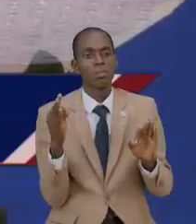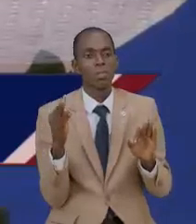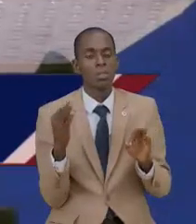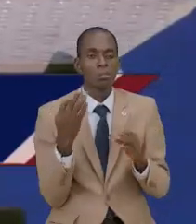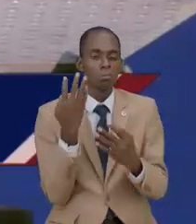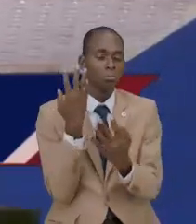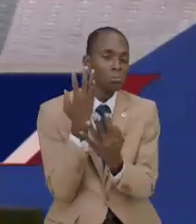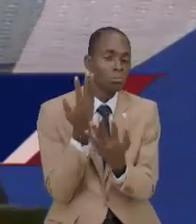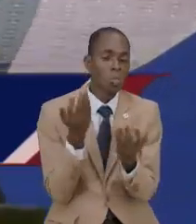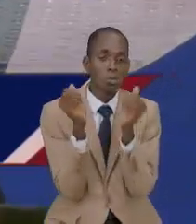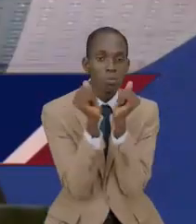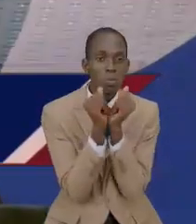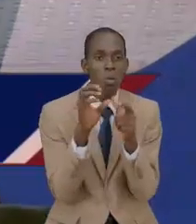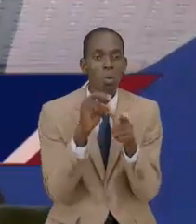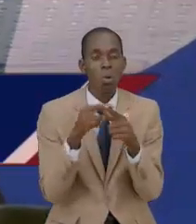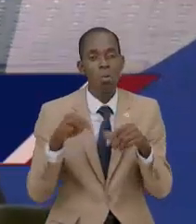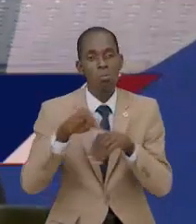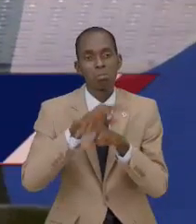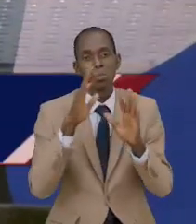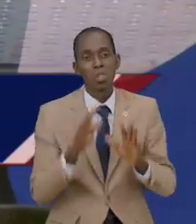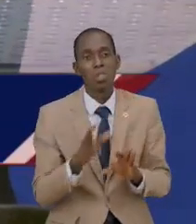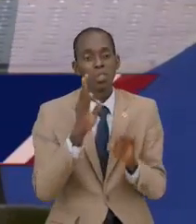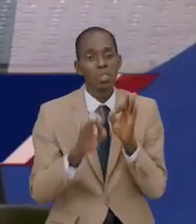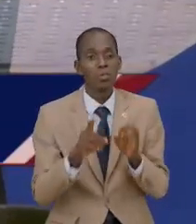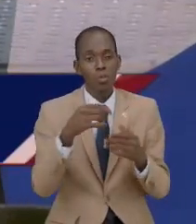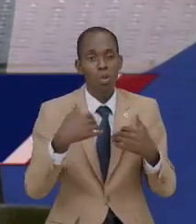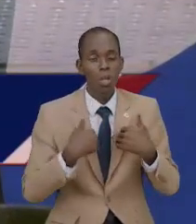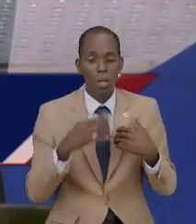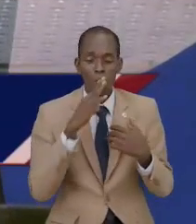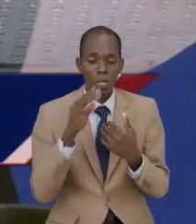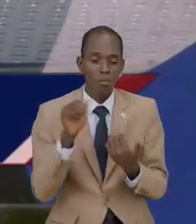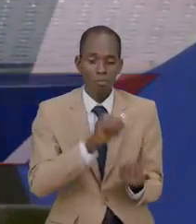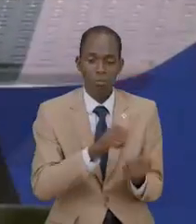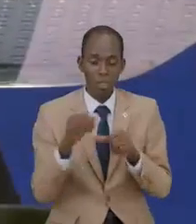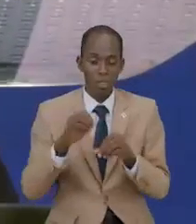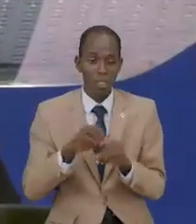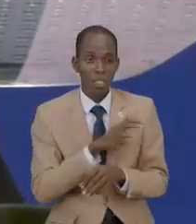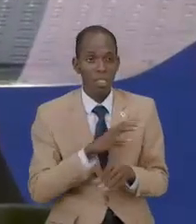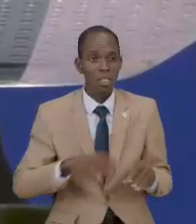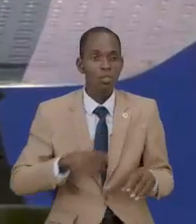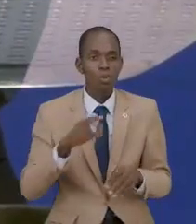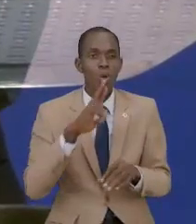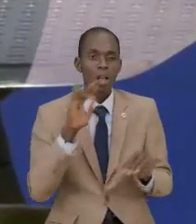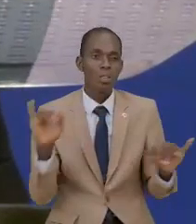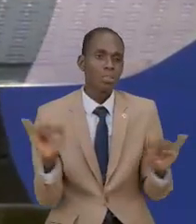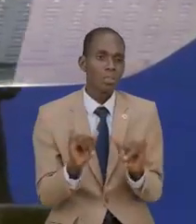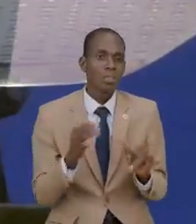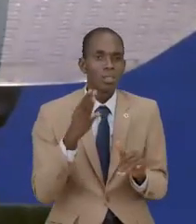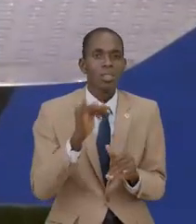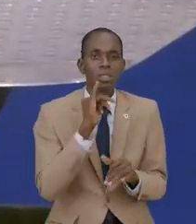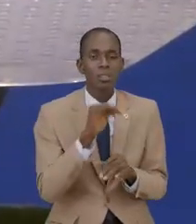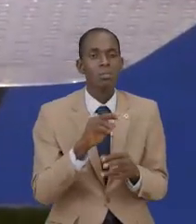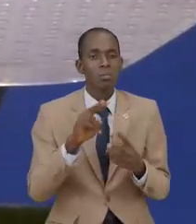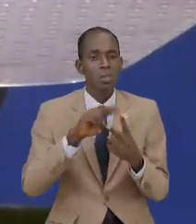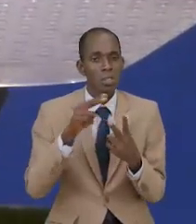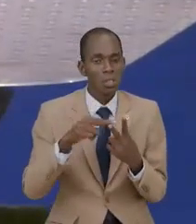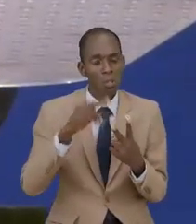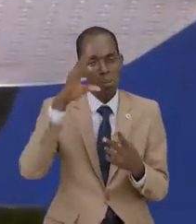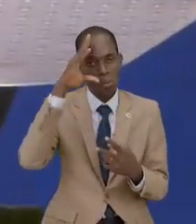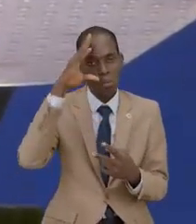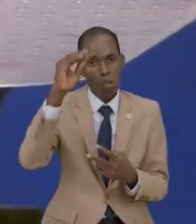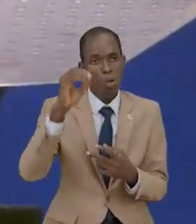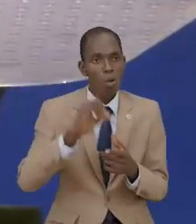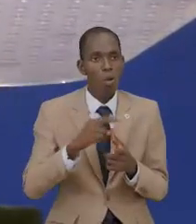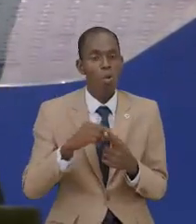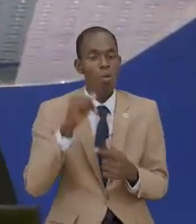master. If you have been baptized into Christ, you are the same. There is neither male nor female,